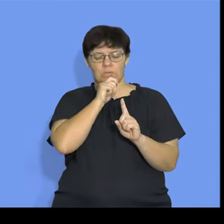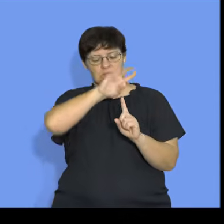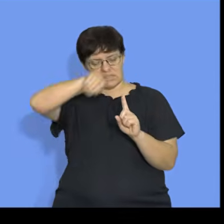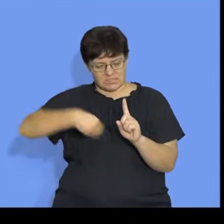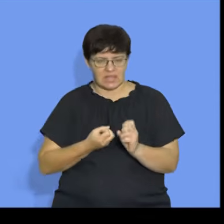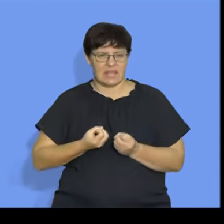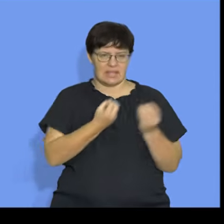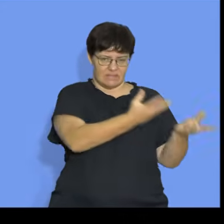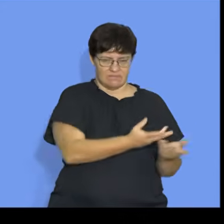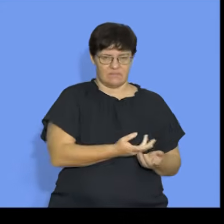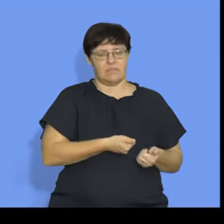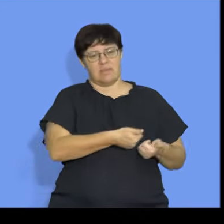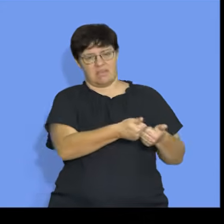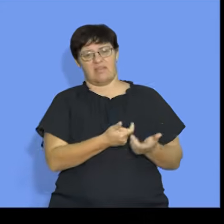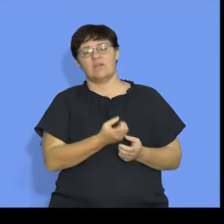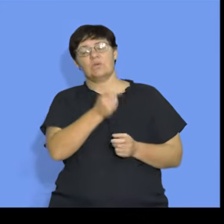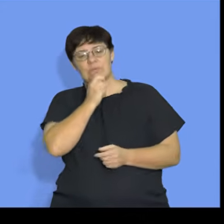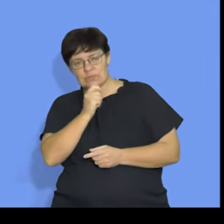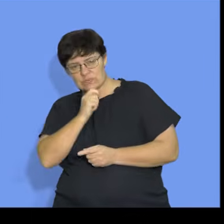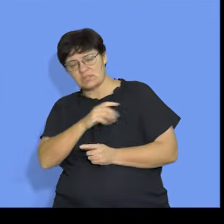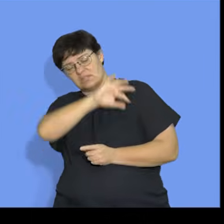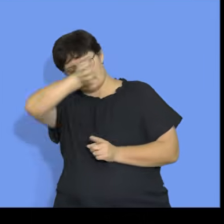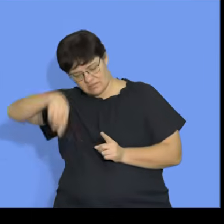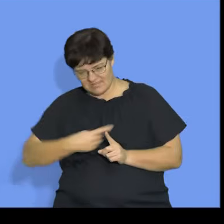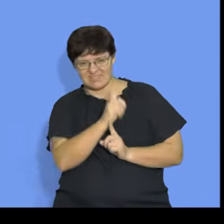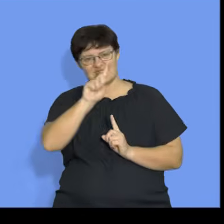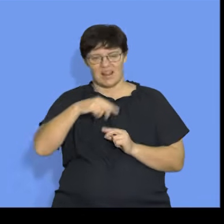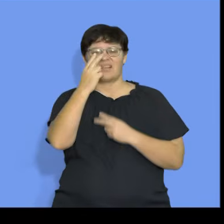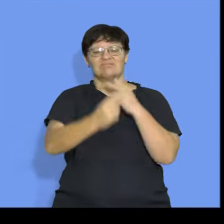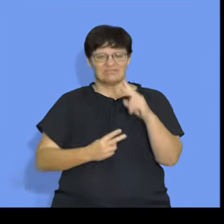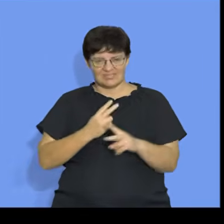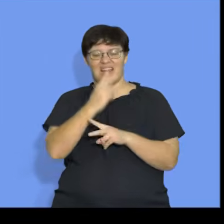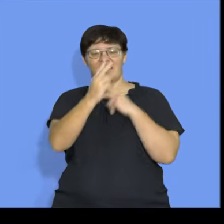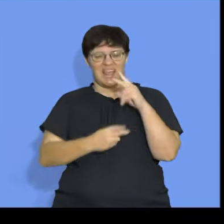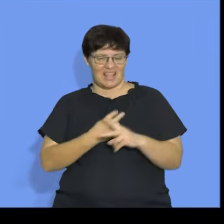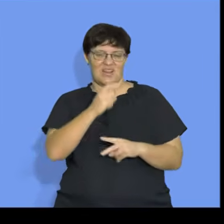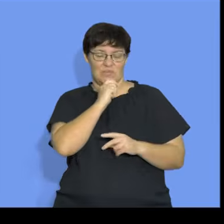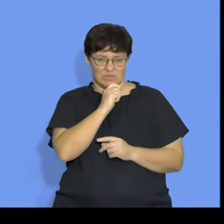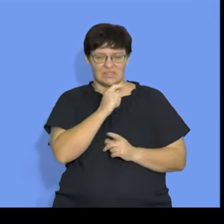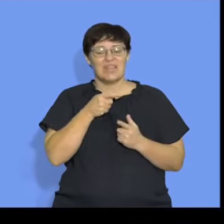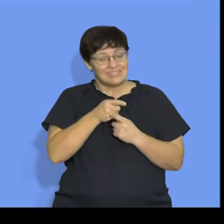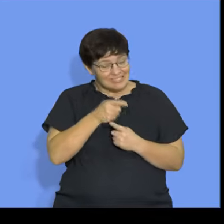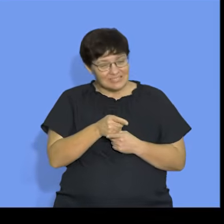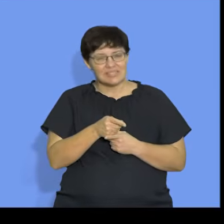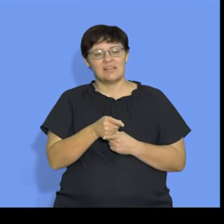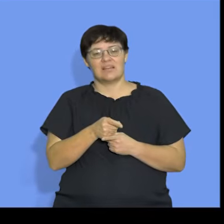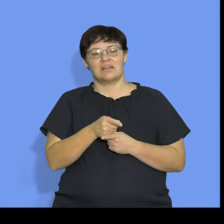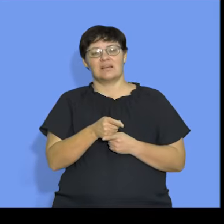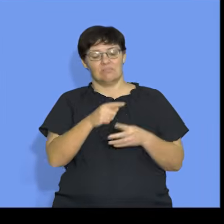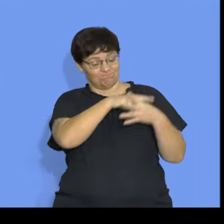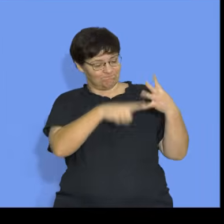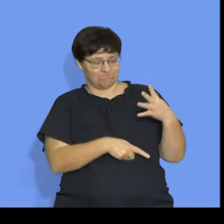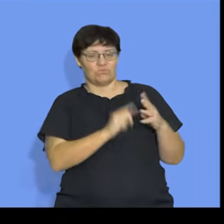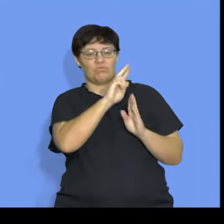We use and we give back. And that's exactly how microorganisms are going to play a huge, big role. I want you to